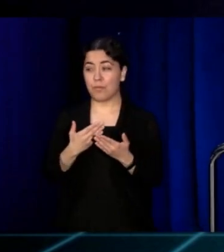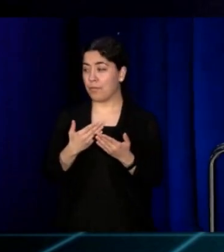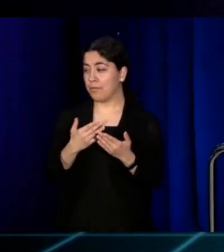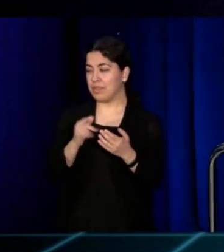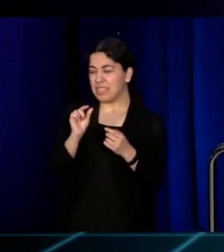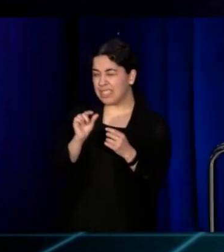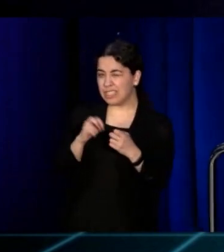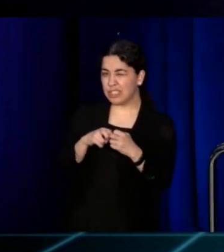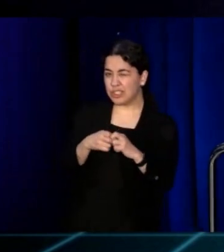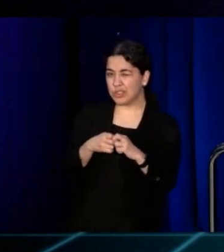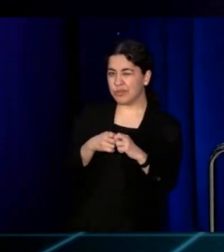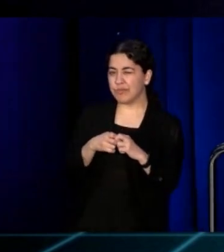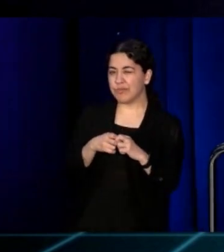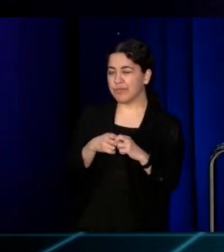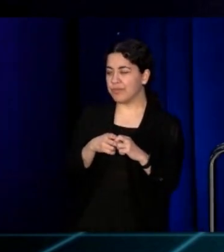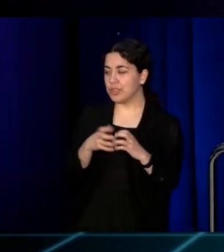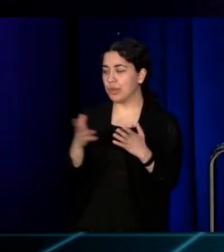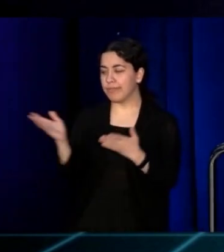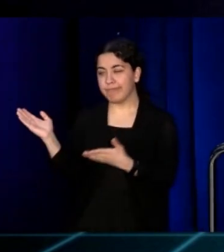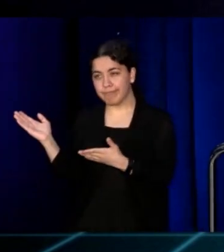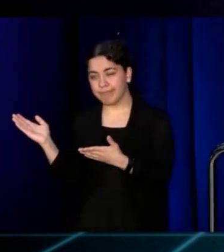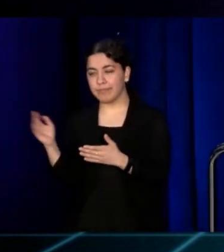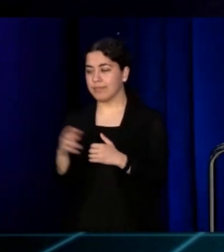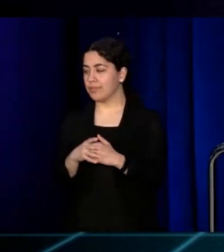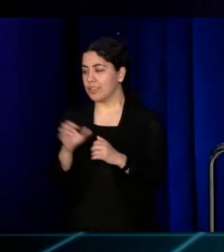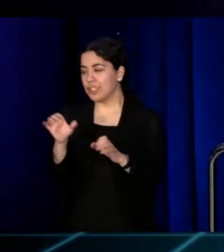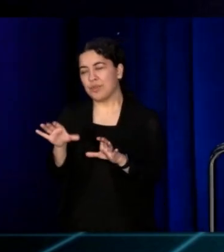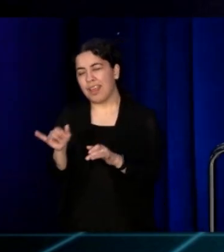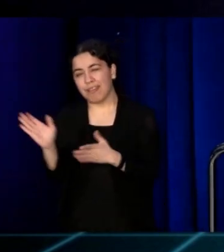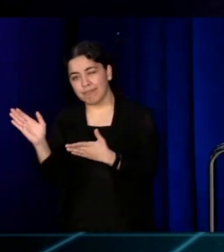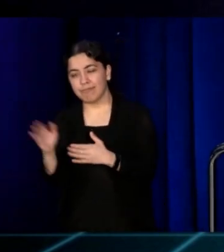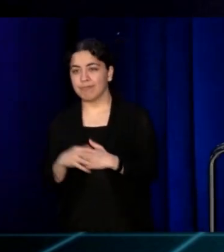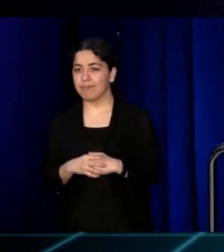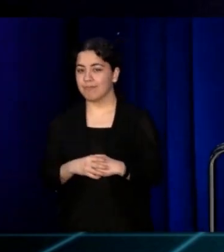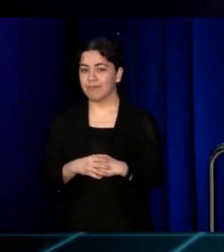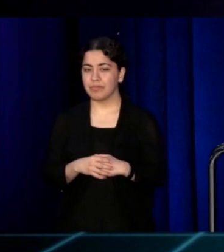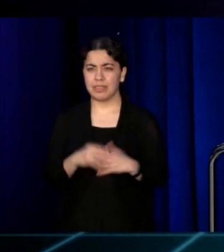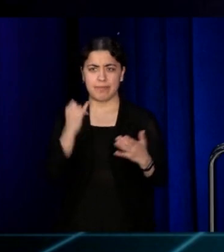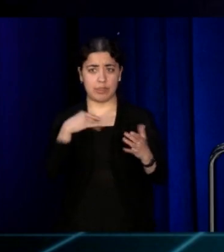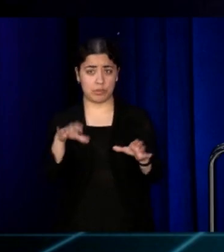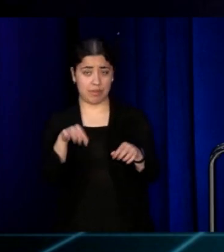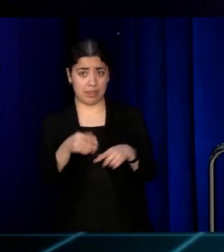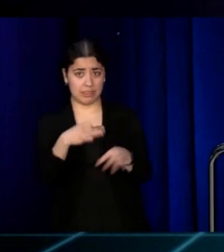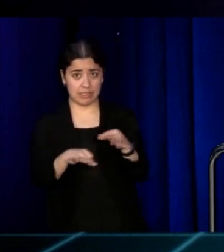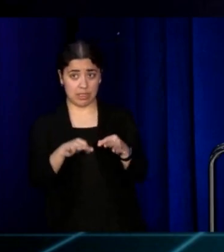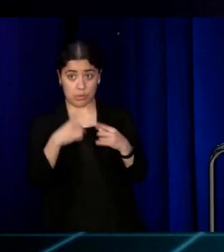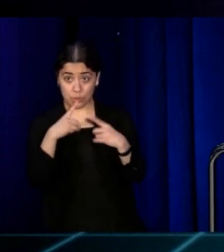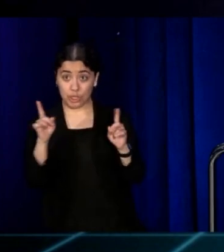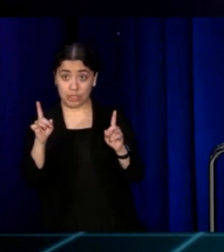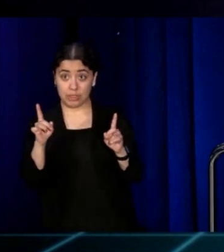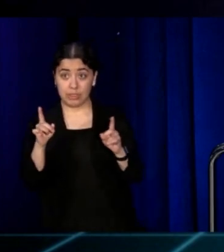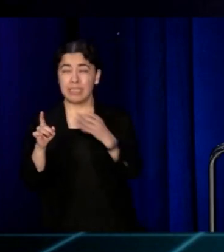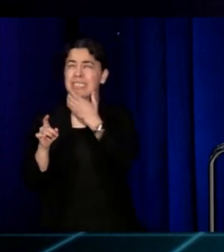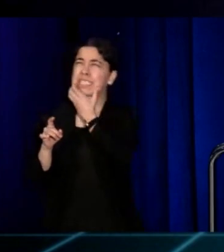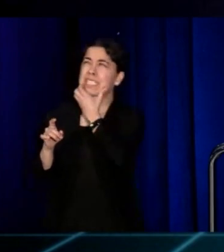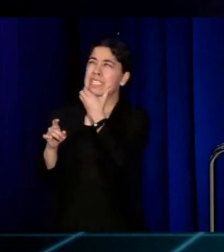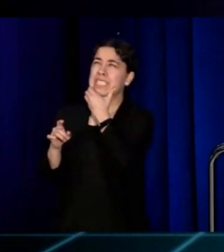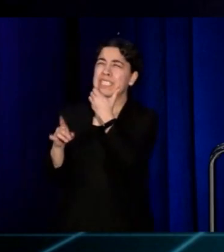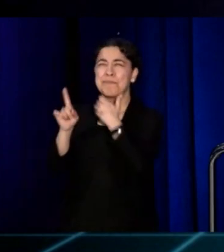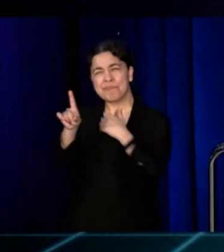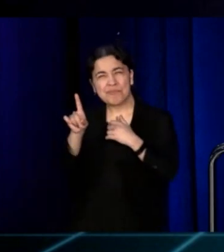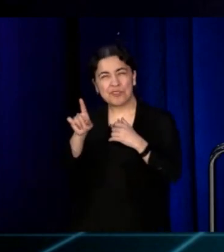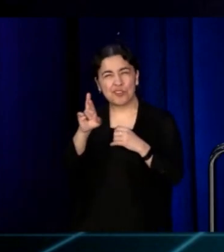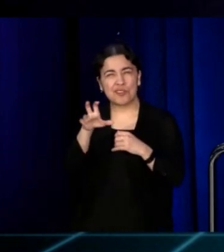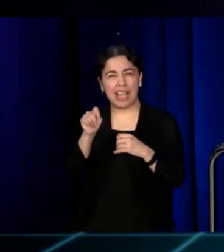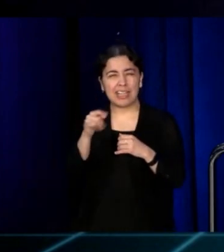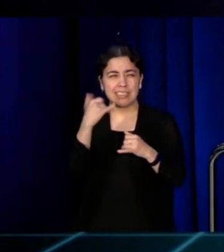issue too, so yeah, you could pretty much do this. Okay, so if I do this instead, will it work? Yeah, I mean, React is still gonna